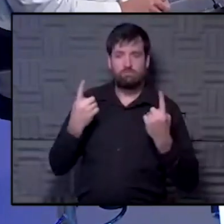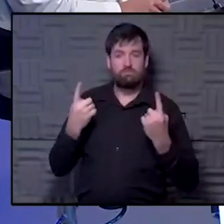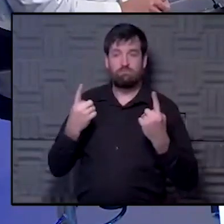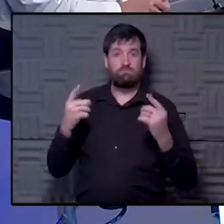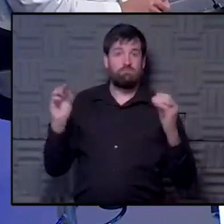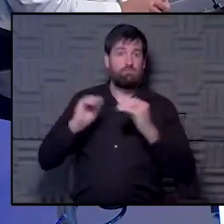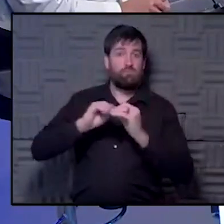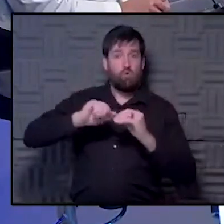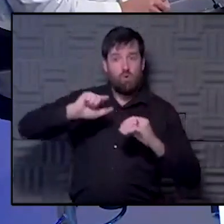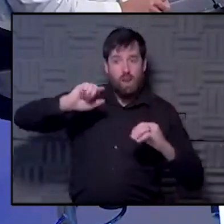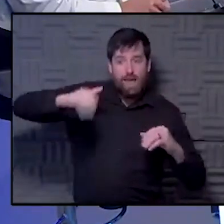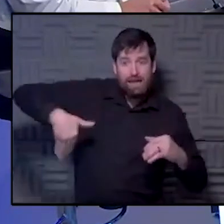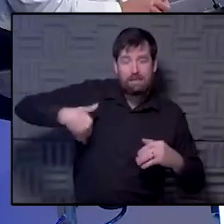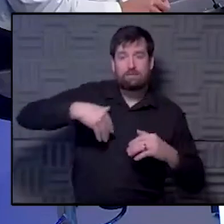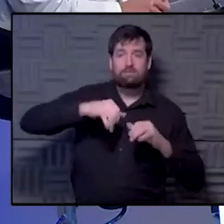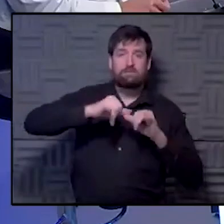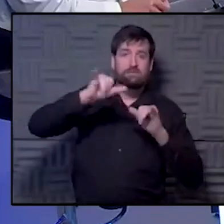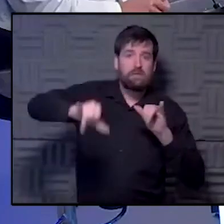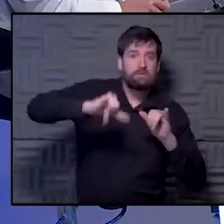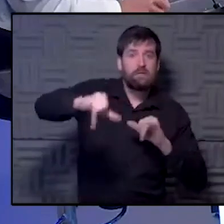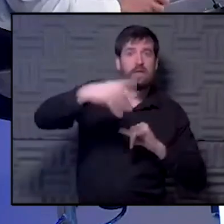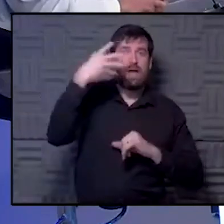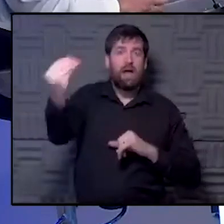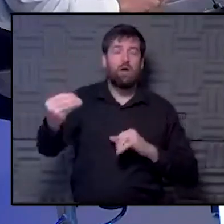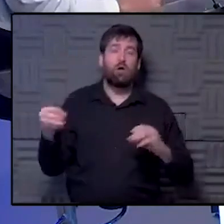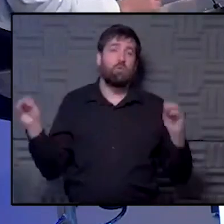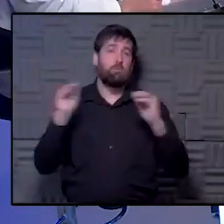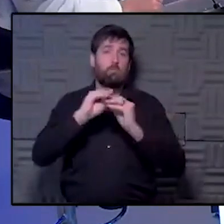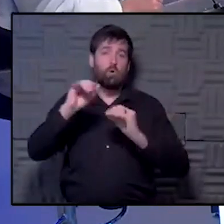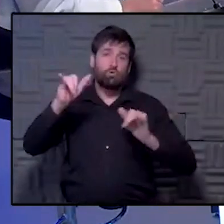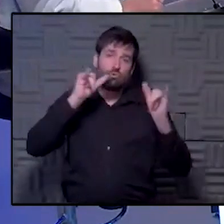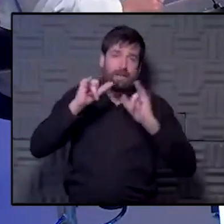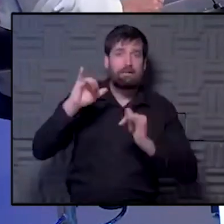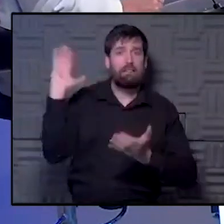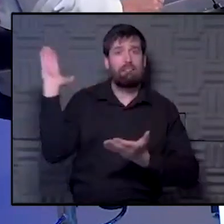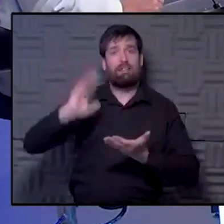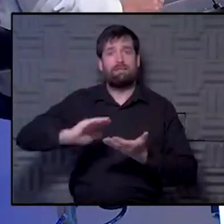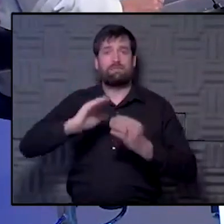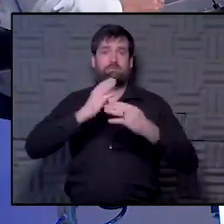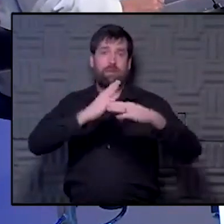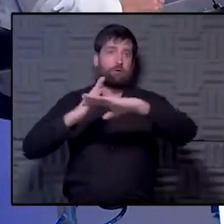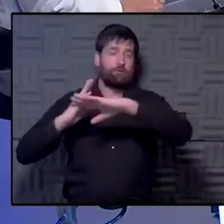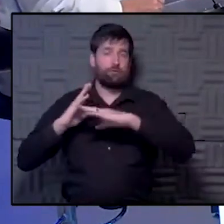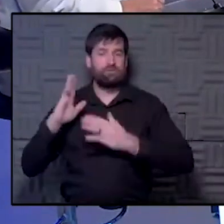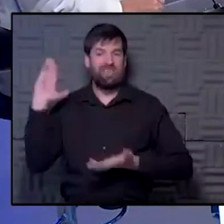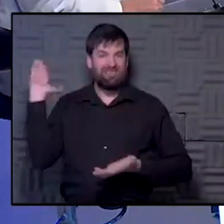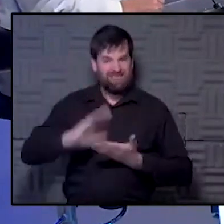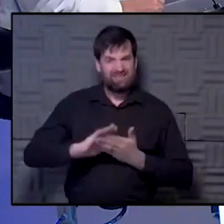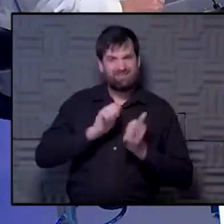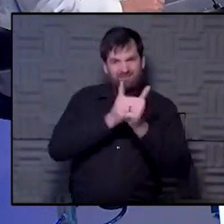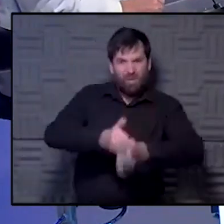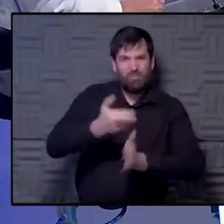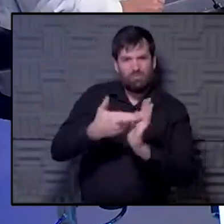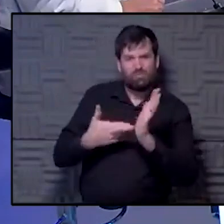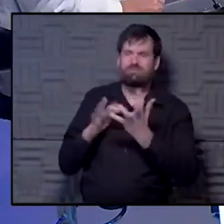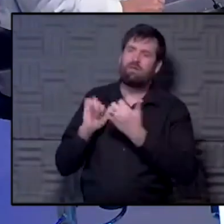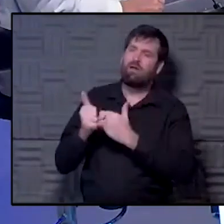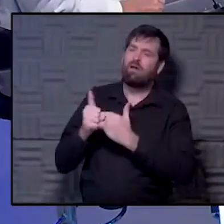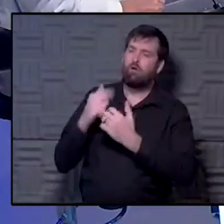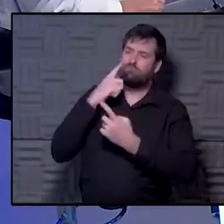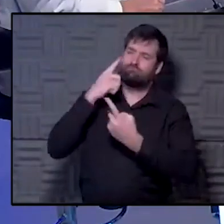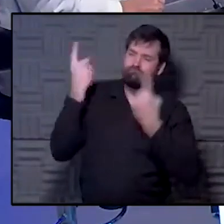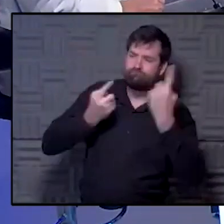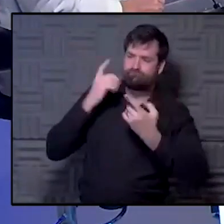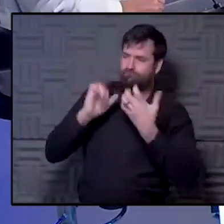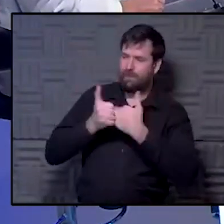out, the more they drink, the less barriers they have, and the less they follow the rules of infection prevention control. How will you account for that, and how